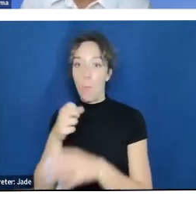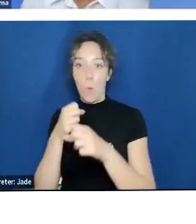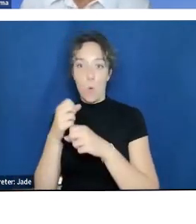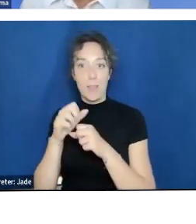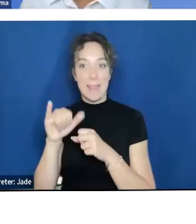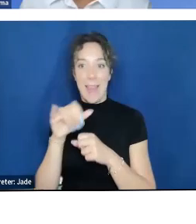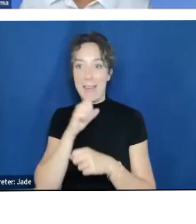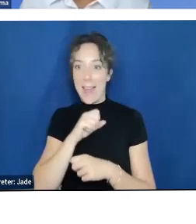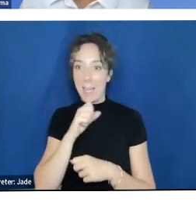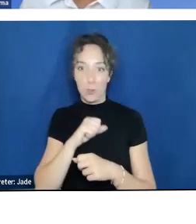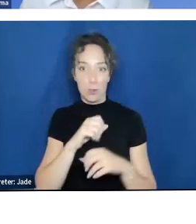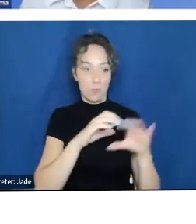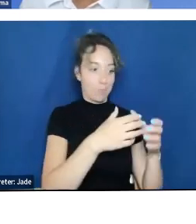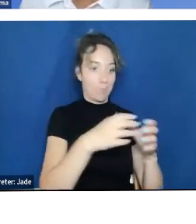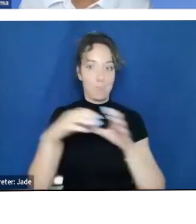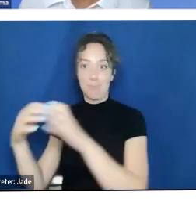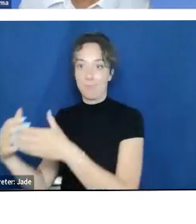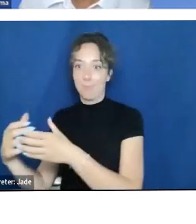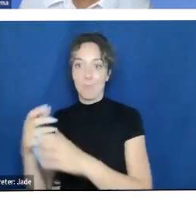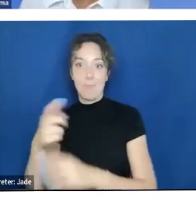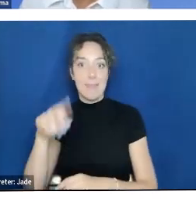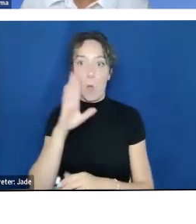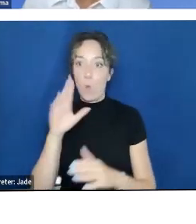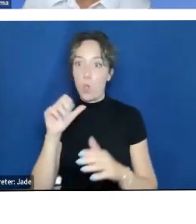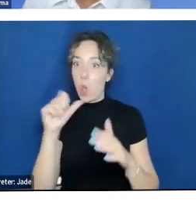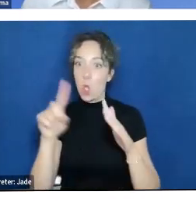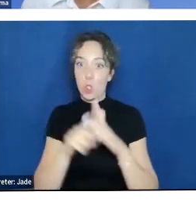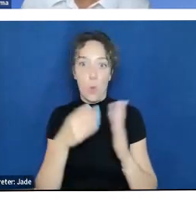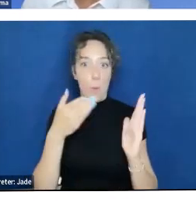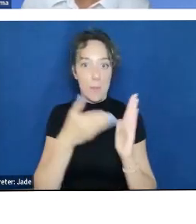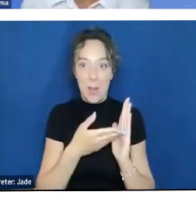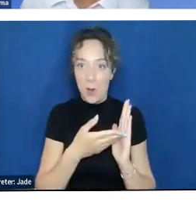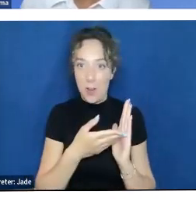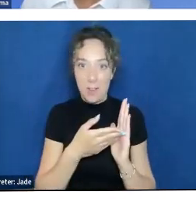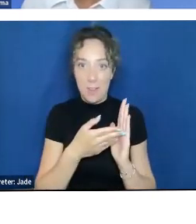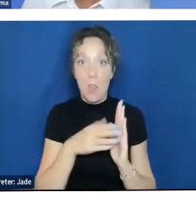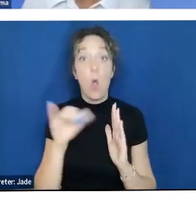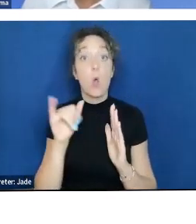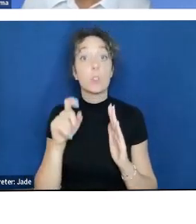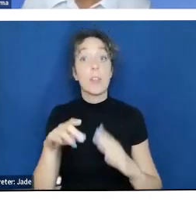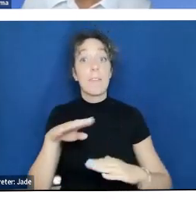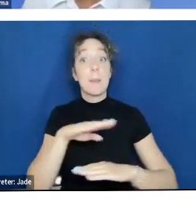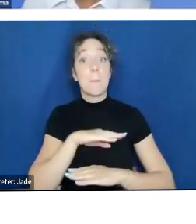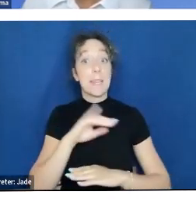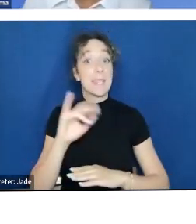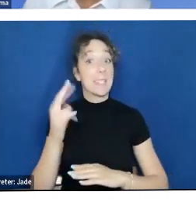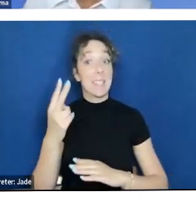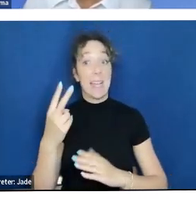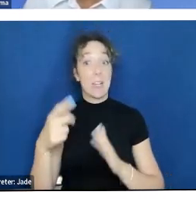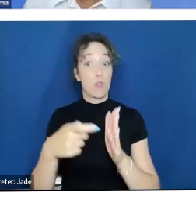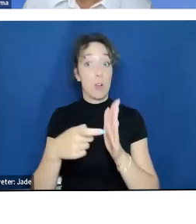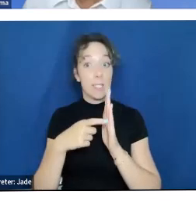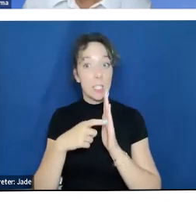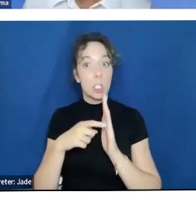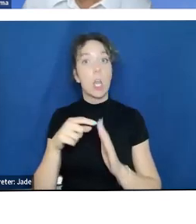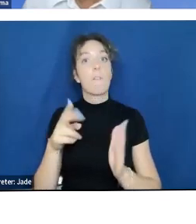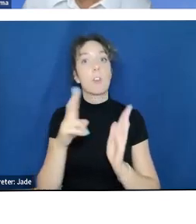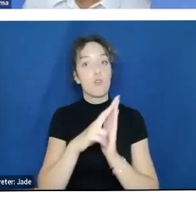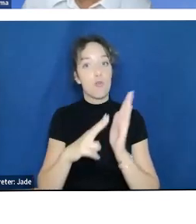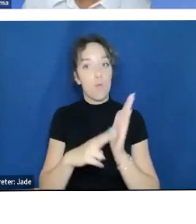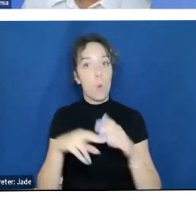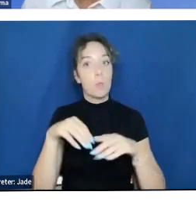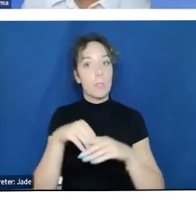groups, they're not going to show up there. And also they must meet that second criteria of being enrolled in a